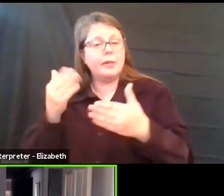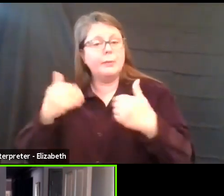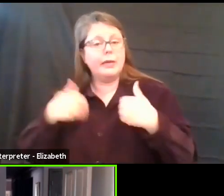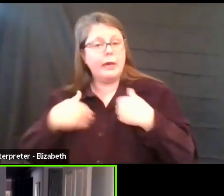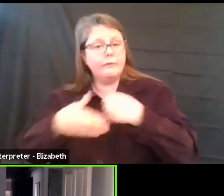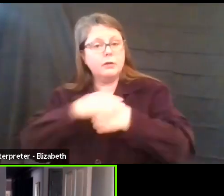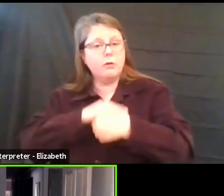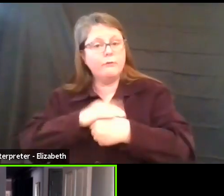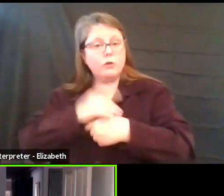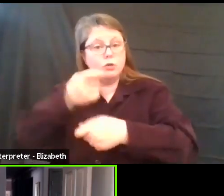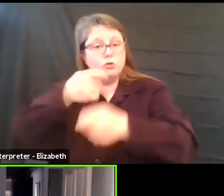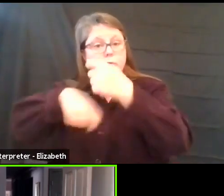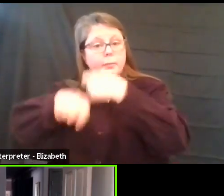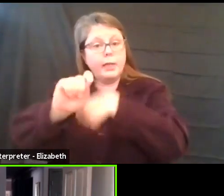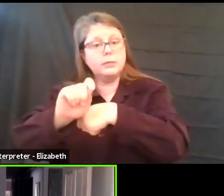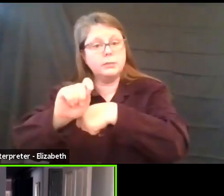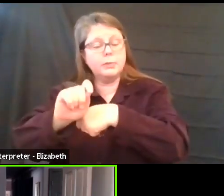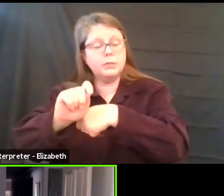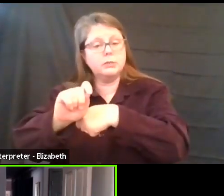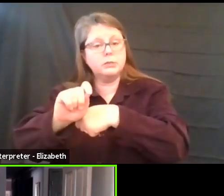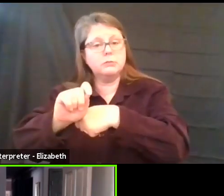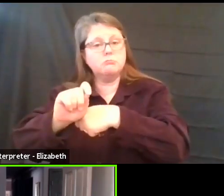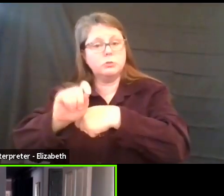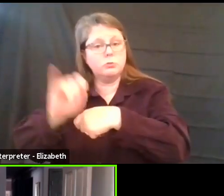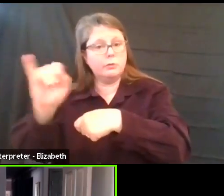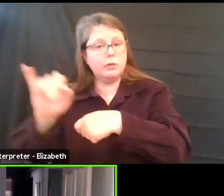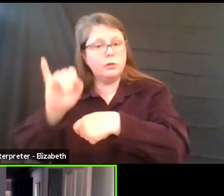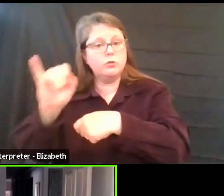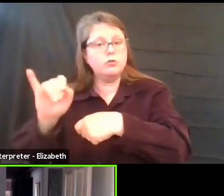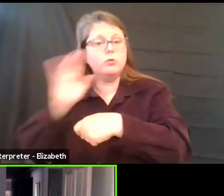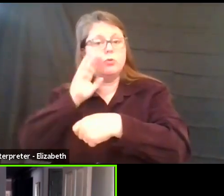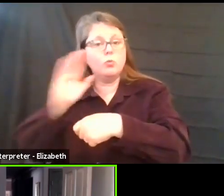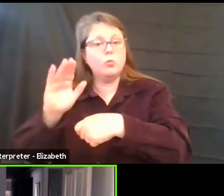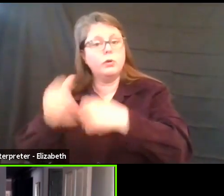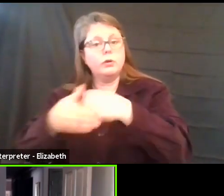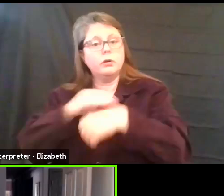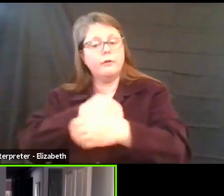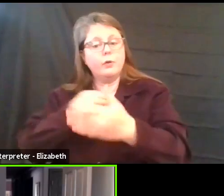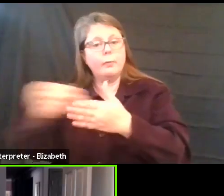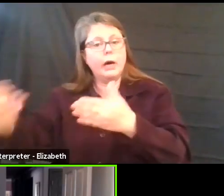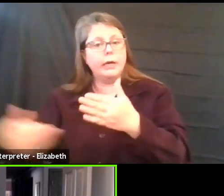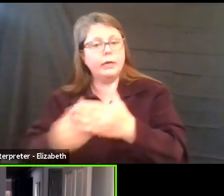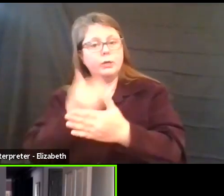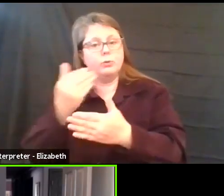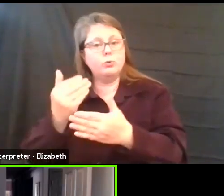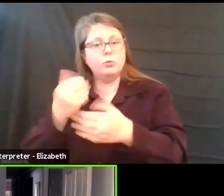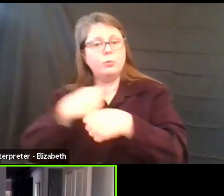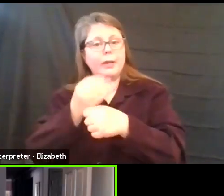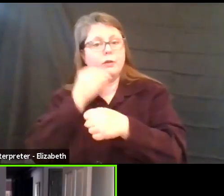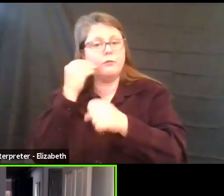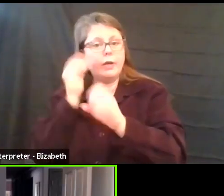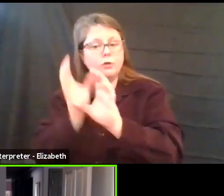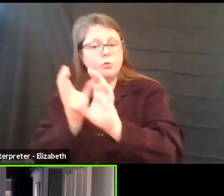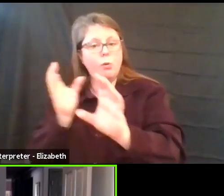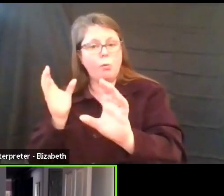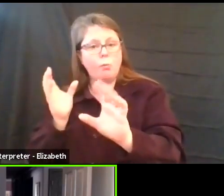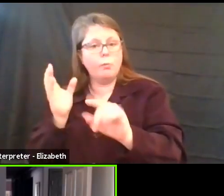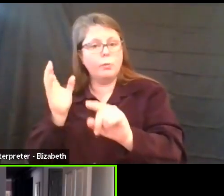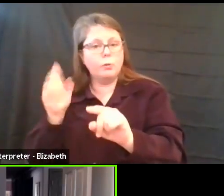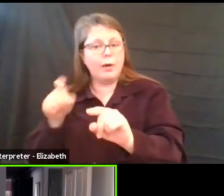one rather than pay the value of the old one. You're going to have to check with your insurance company to see if that was available and if you chose to buy